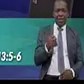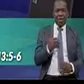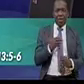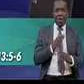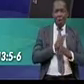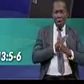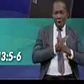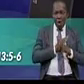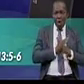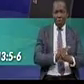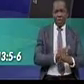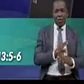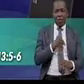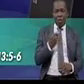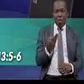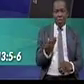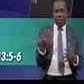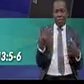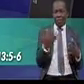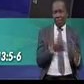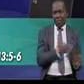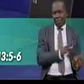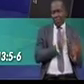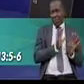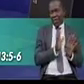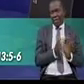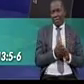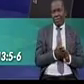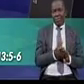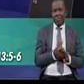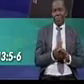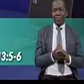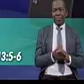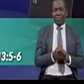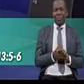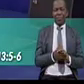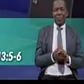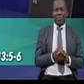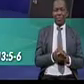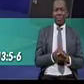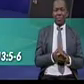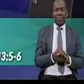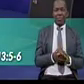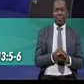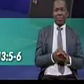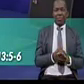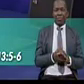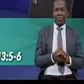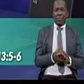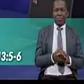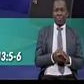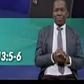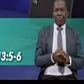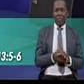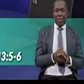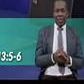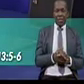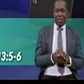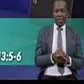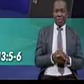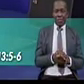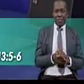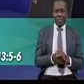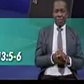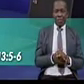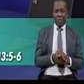just one goal, that the people of God will not get to their inheritance. And